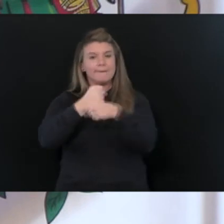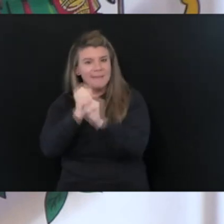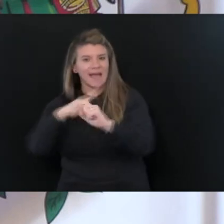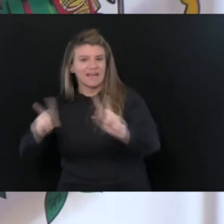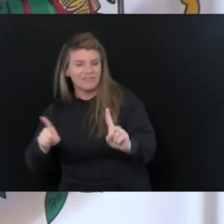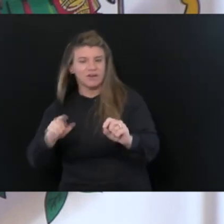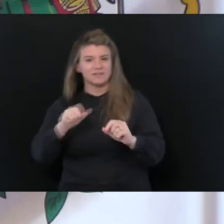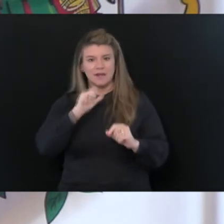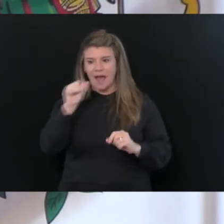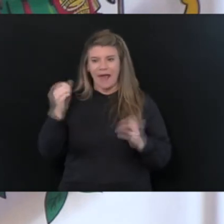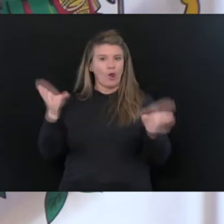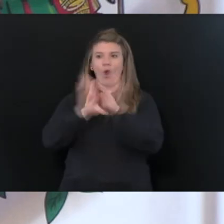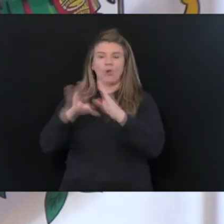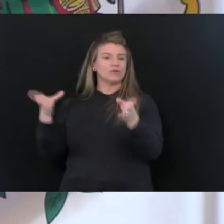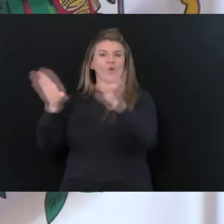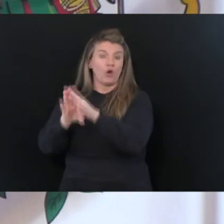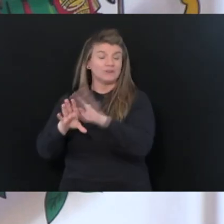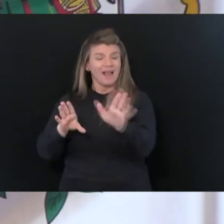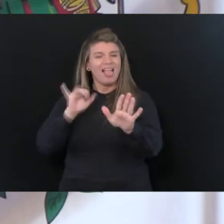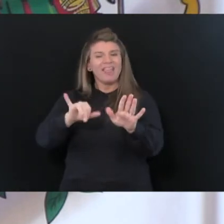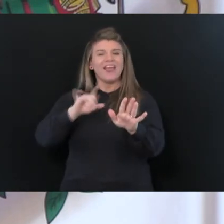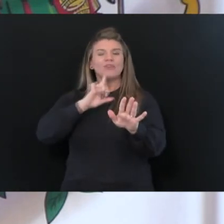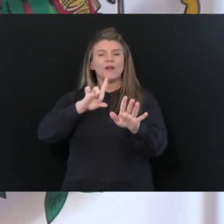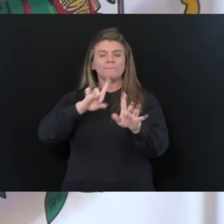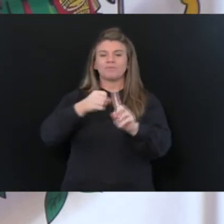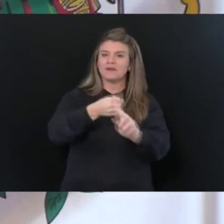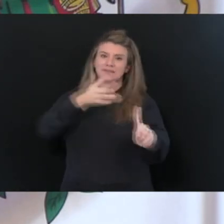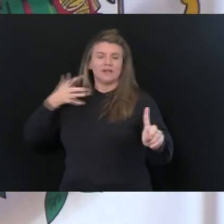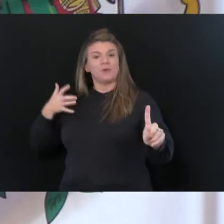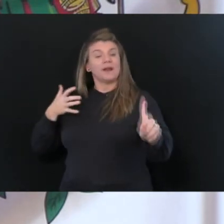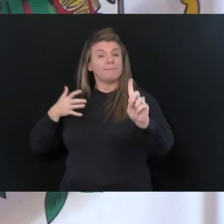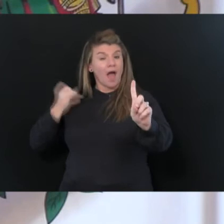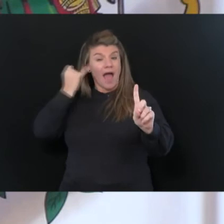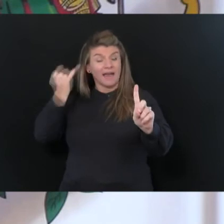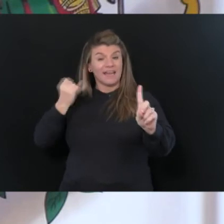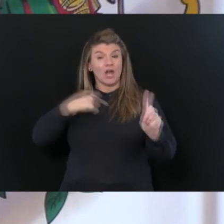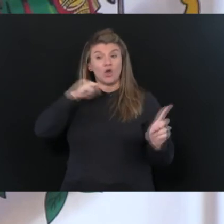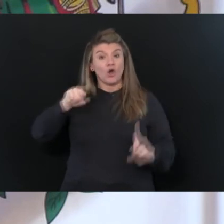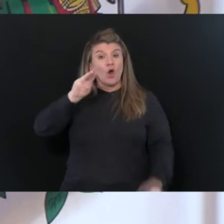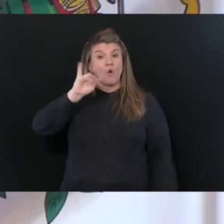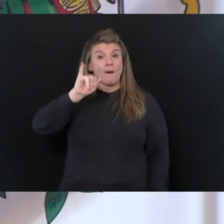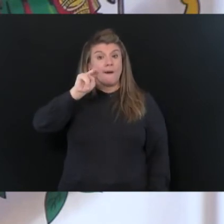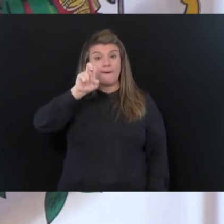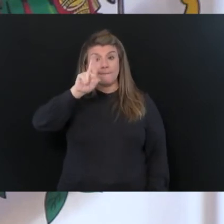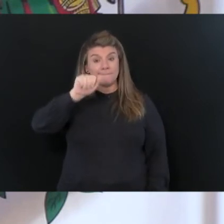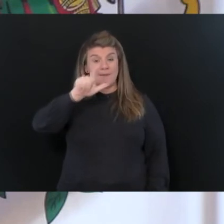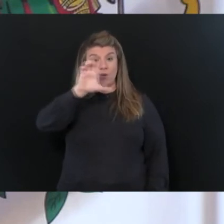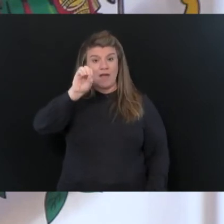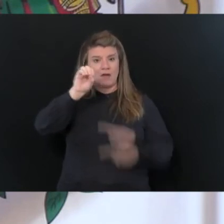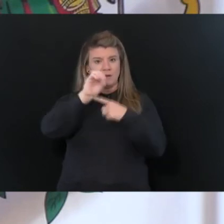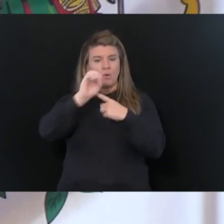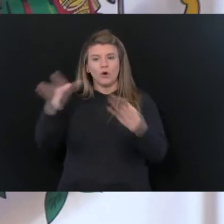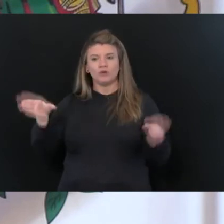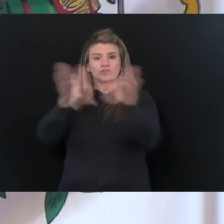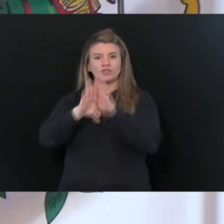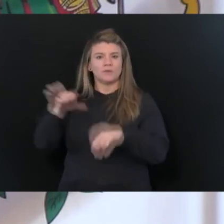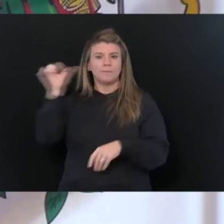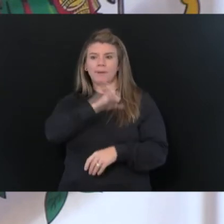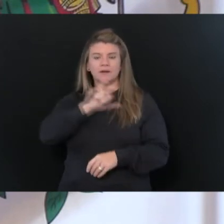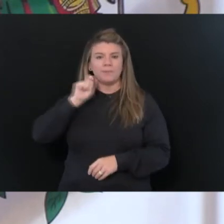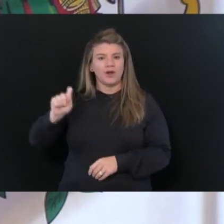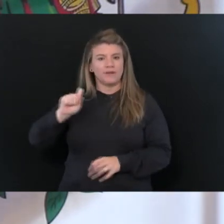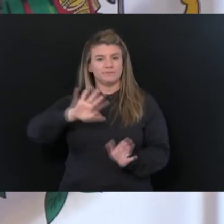an exaggerated example, but you could go in Mineral County and you could say in Mineral County, well, we're going to shut the bars down there, period.